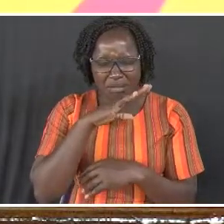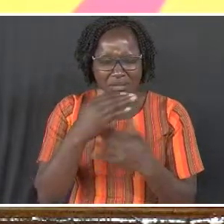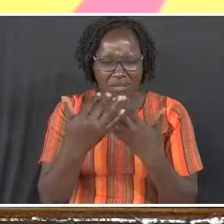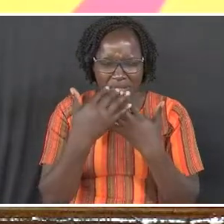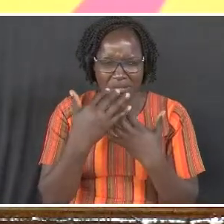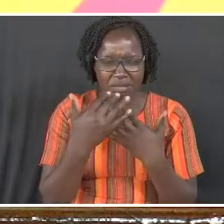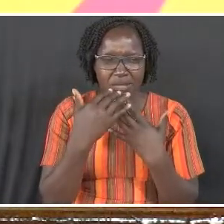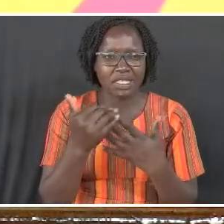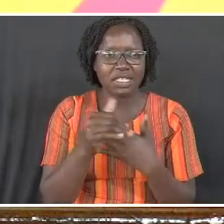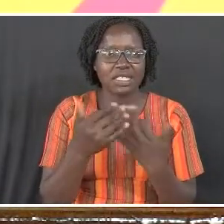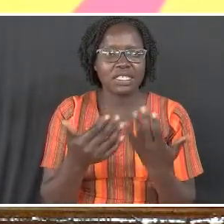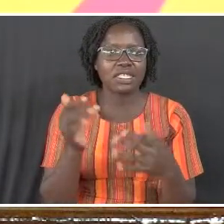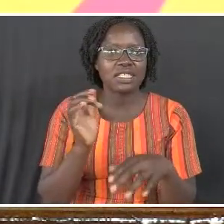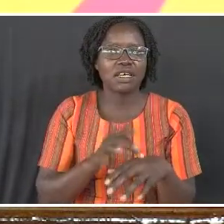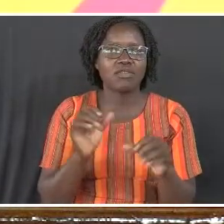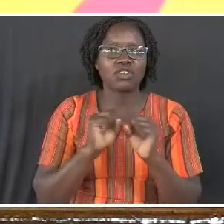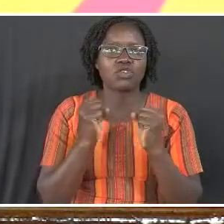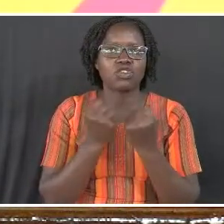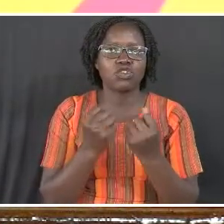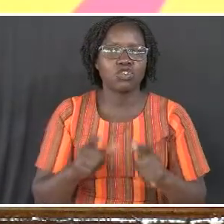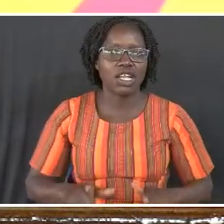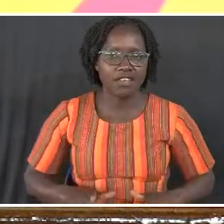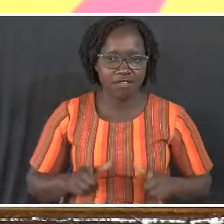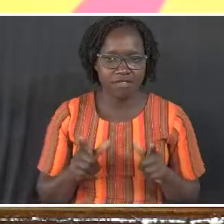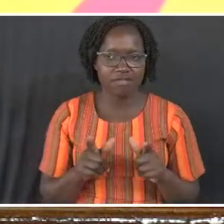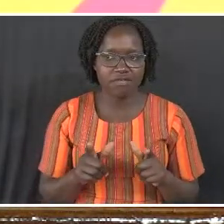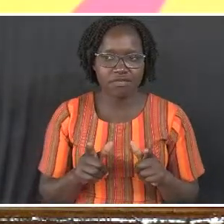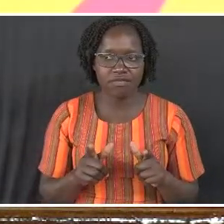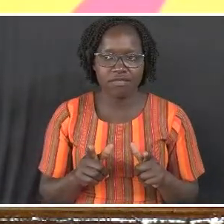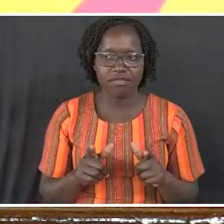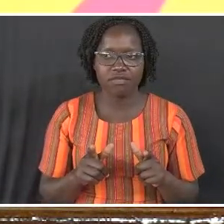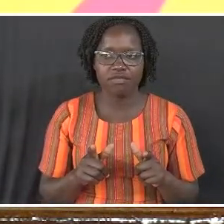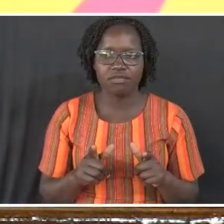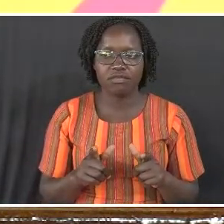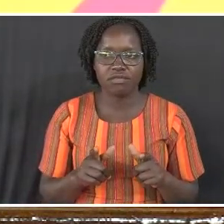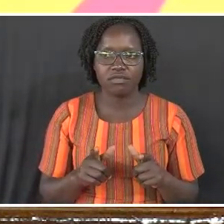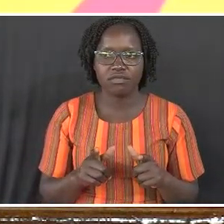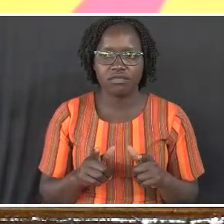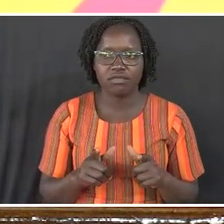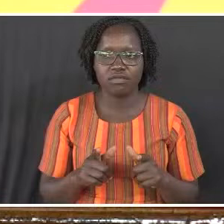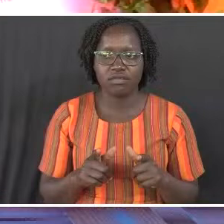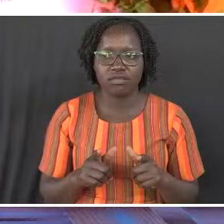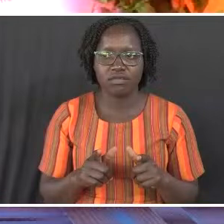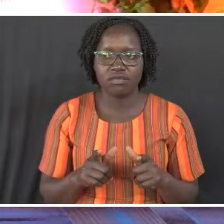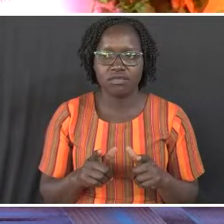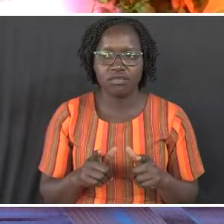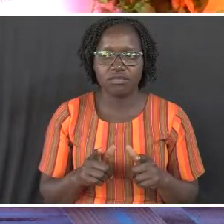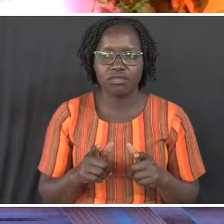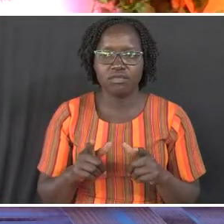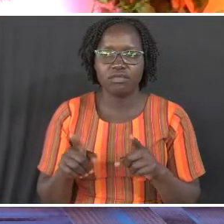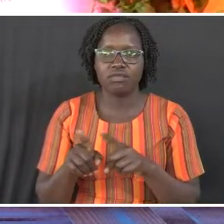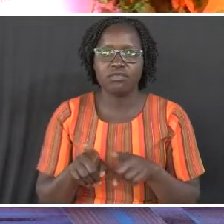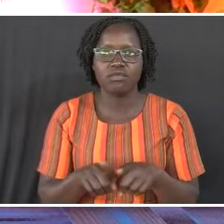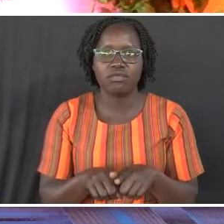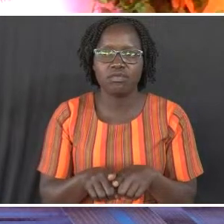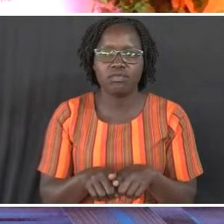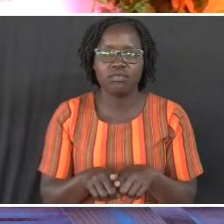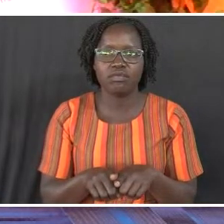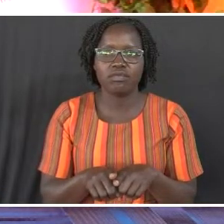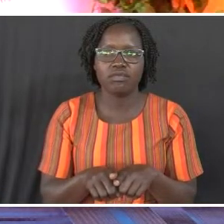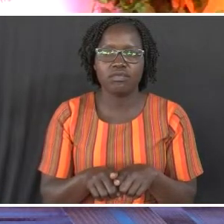that will affect your social relationships. And then also low